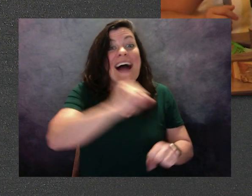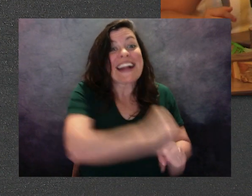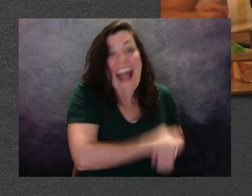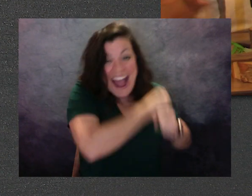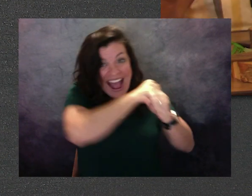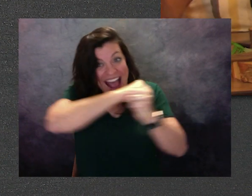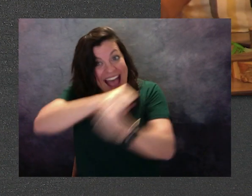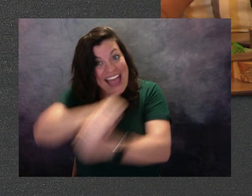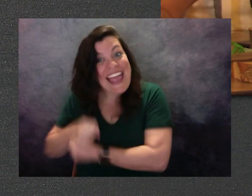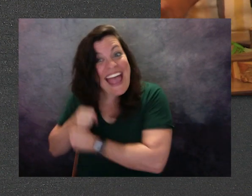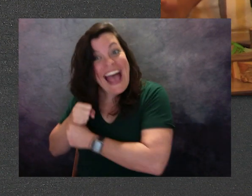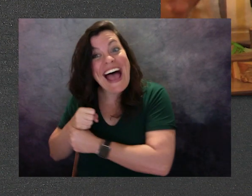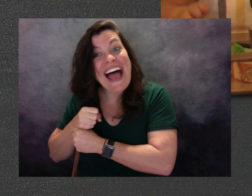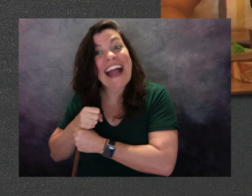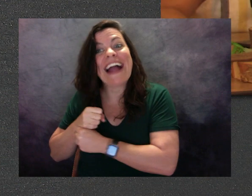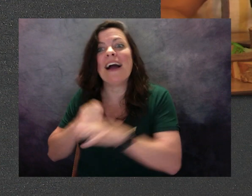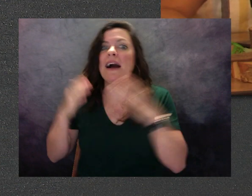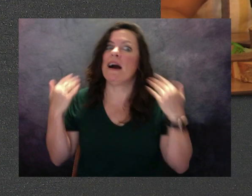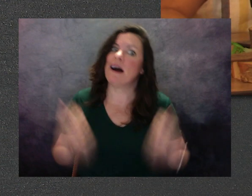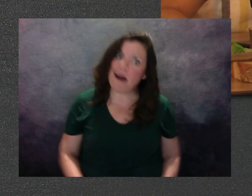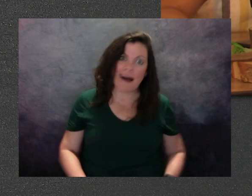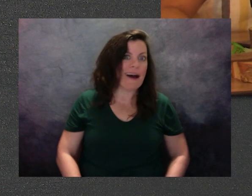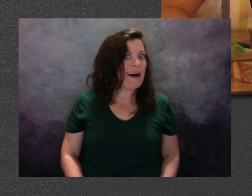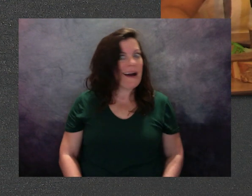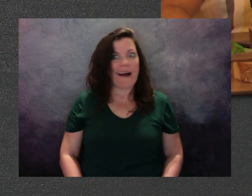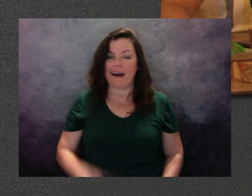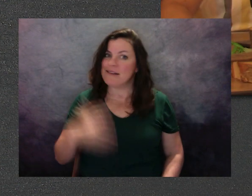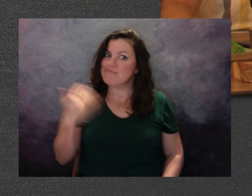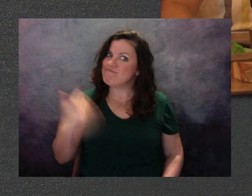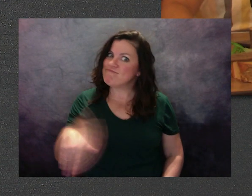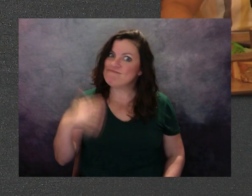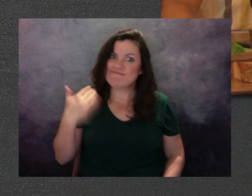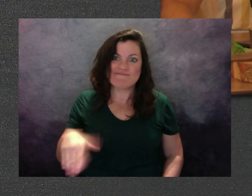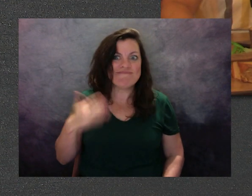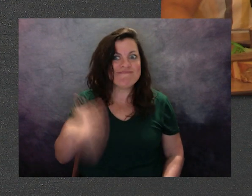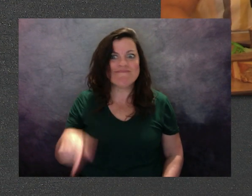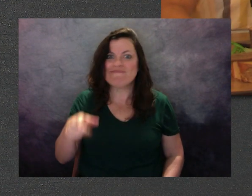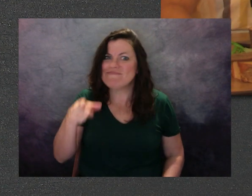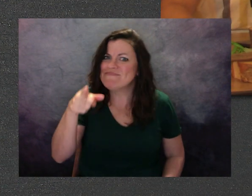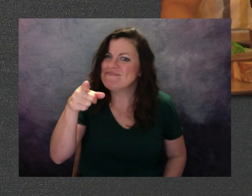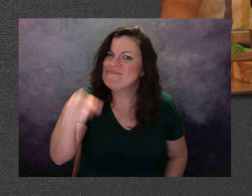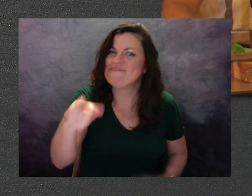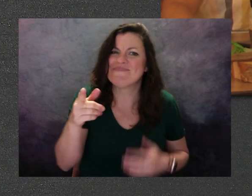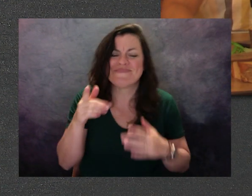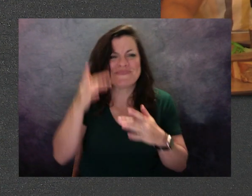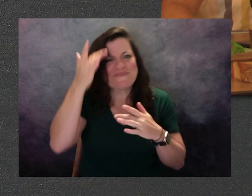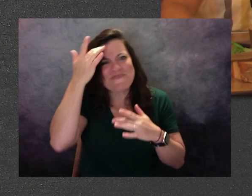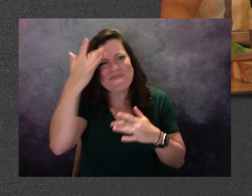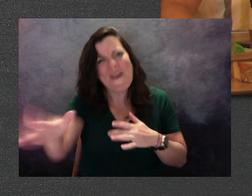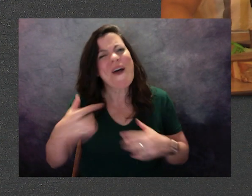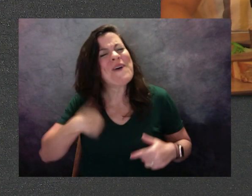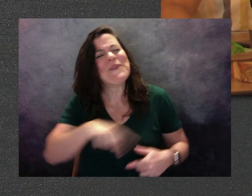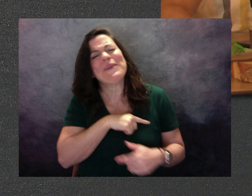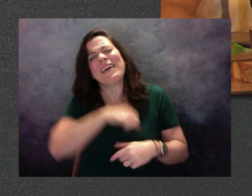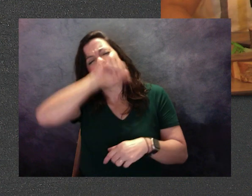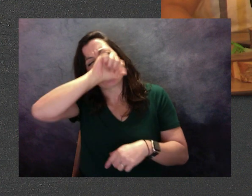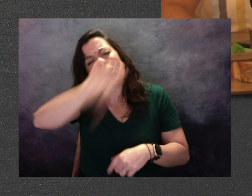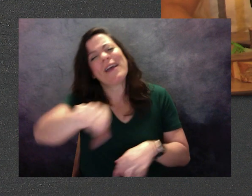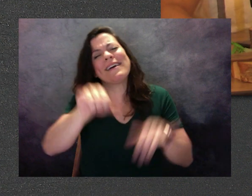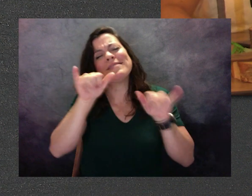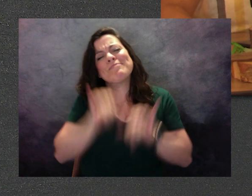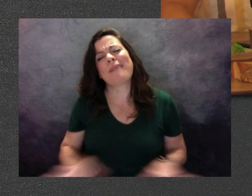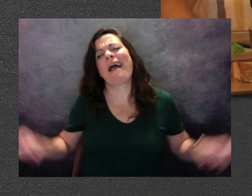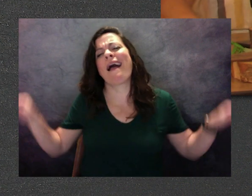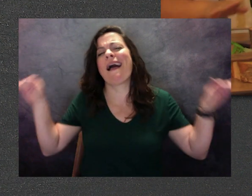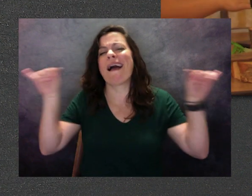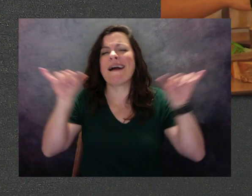goodness. We love patterns, my friends. I hope you had a super fun time playing this pattern game with me. Remember, a pattern